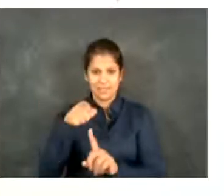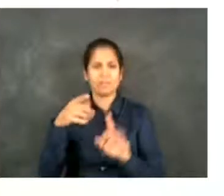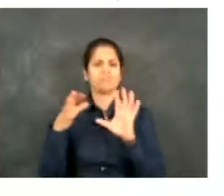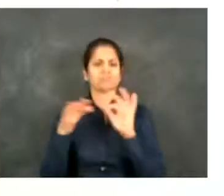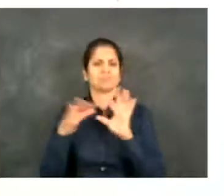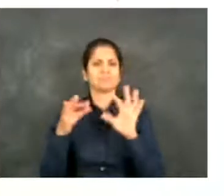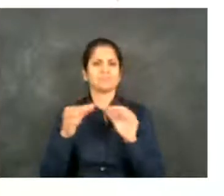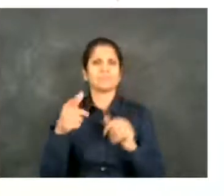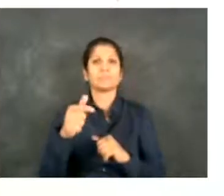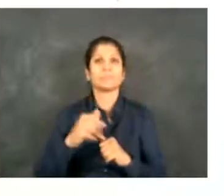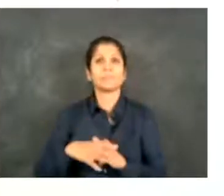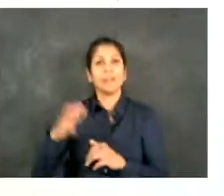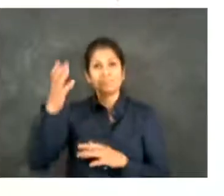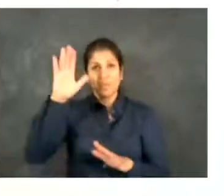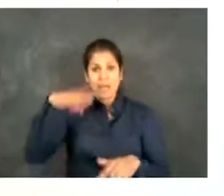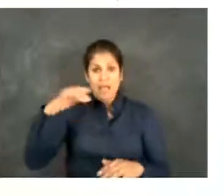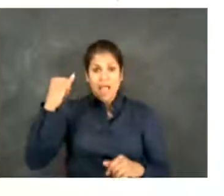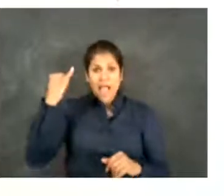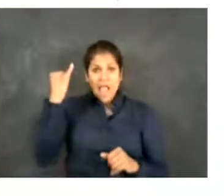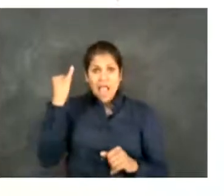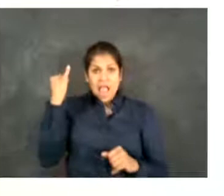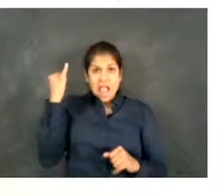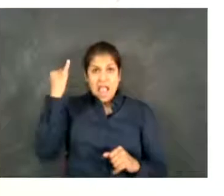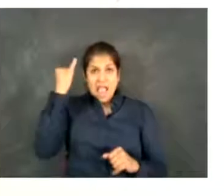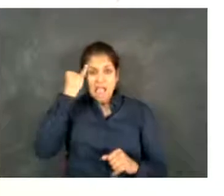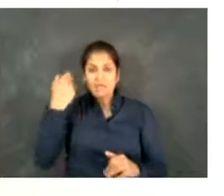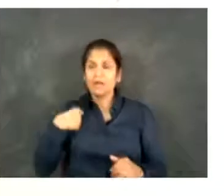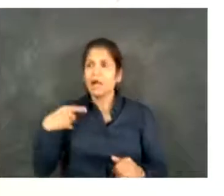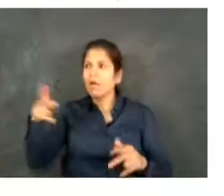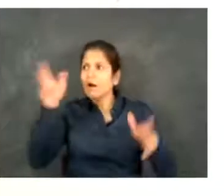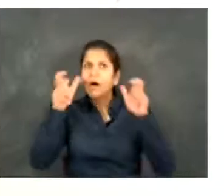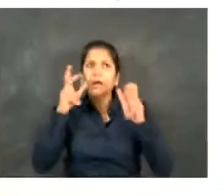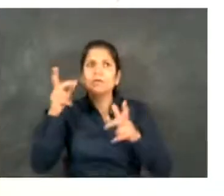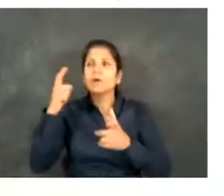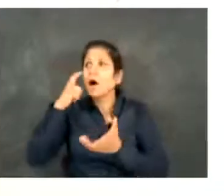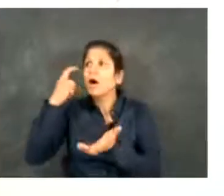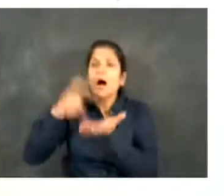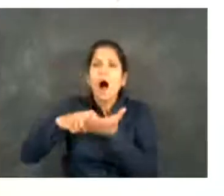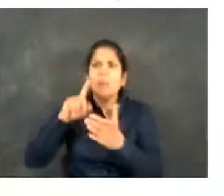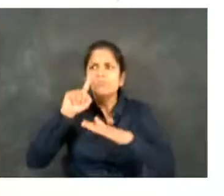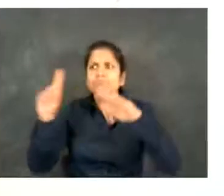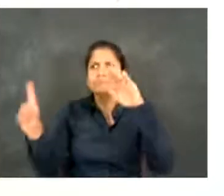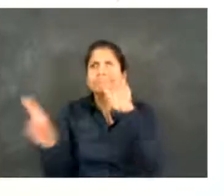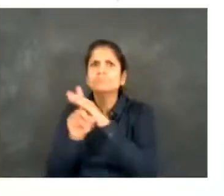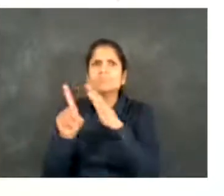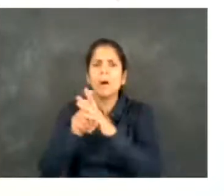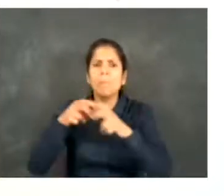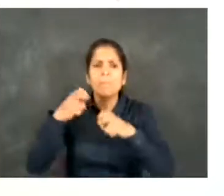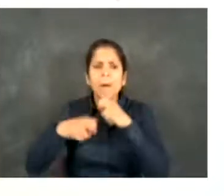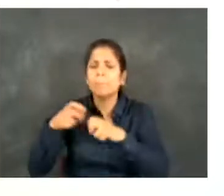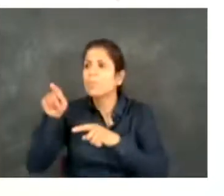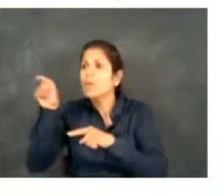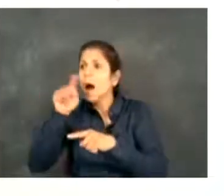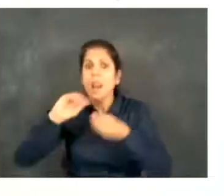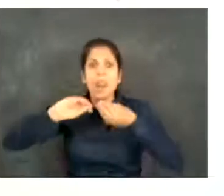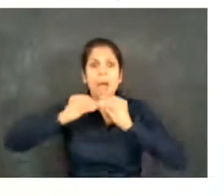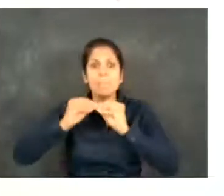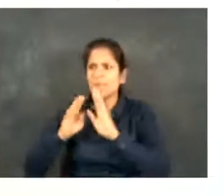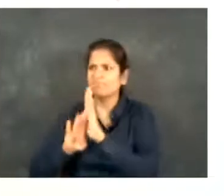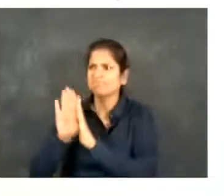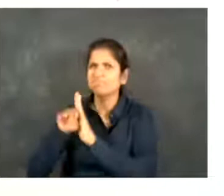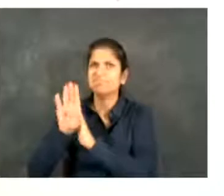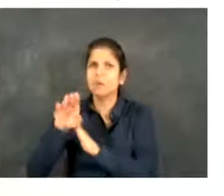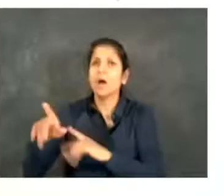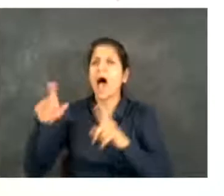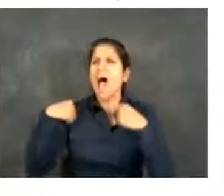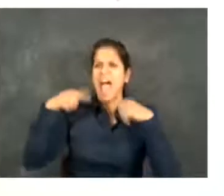any potential emerging trends regarding COVID-19, because as we've been saying from the beginning, we're learning something new